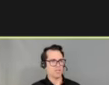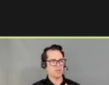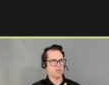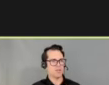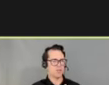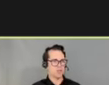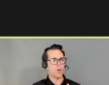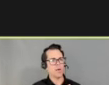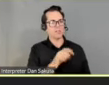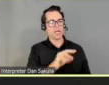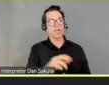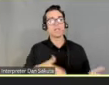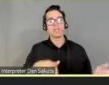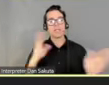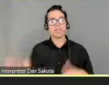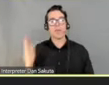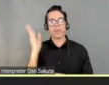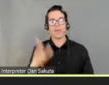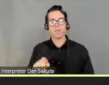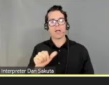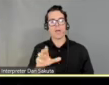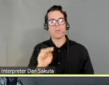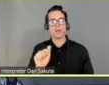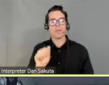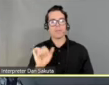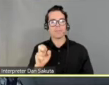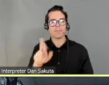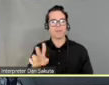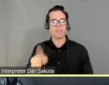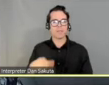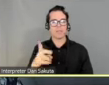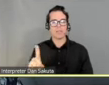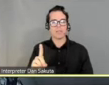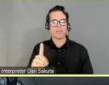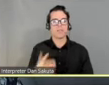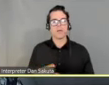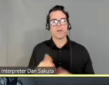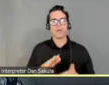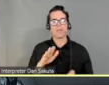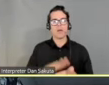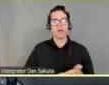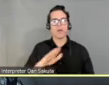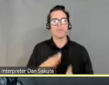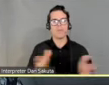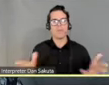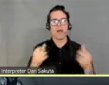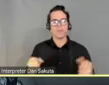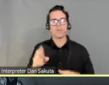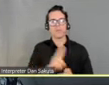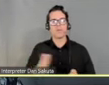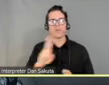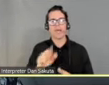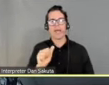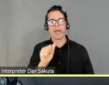speaker is Dr. Paloma Beamer. Dr. Beamer is an associate professor in the College of Public Health at the University of Arizona and is currently